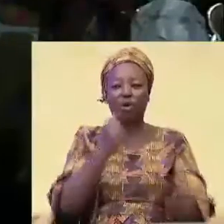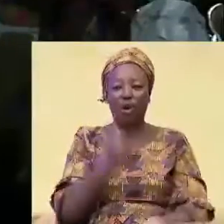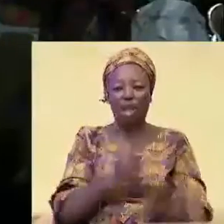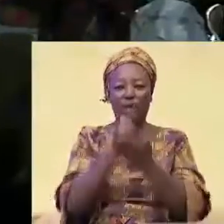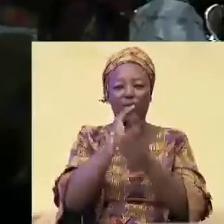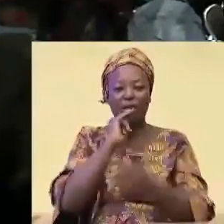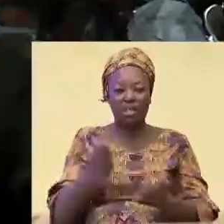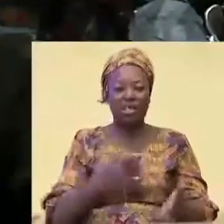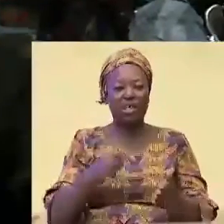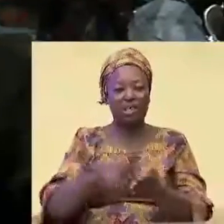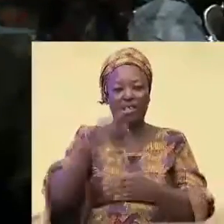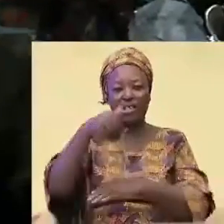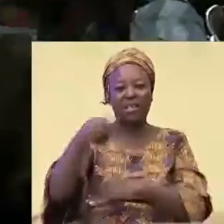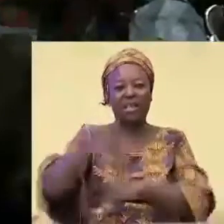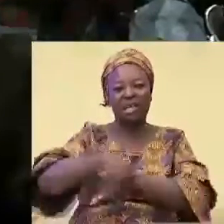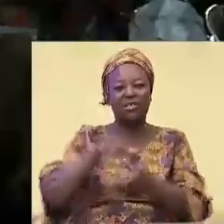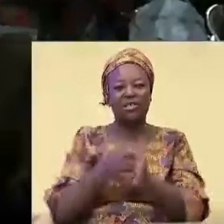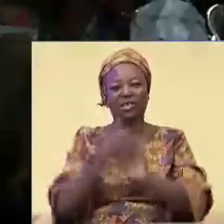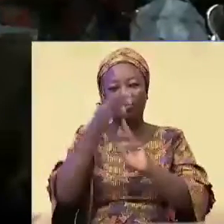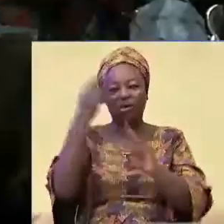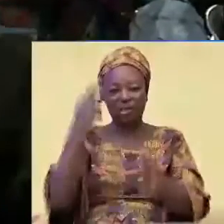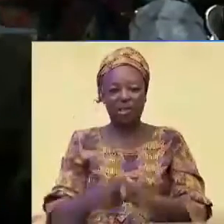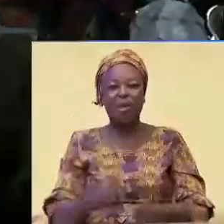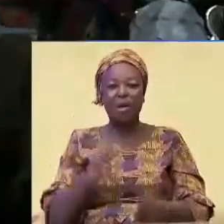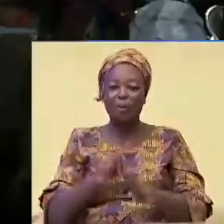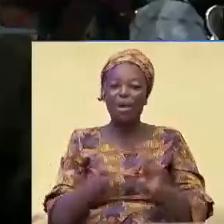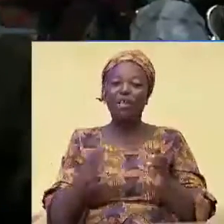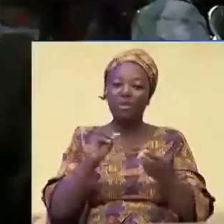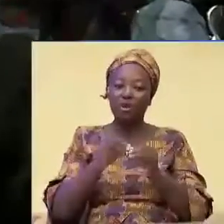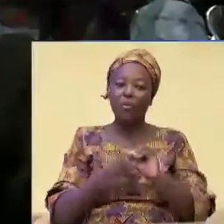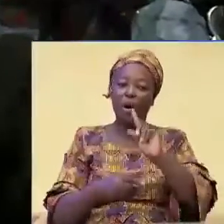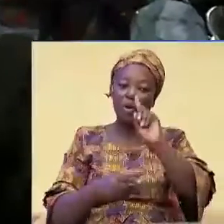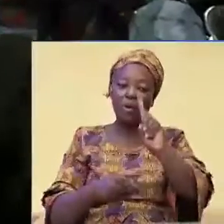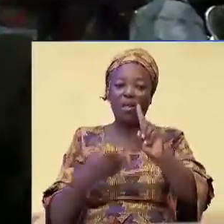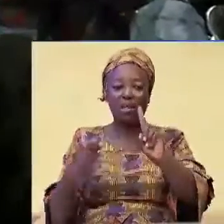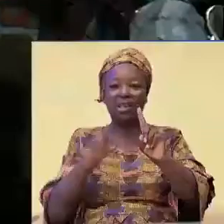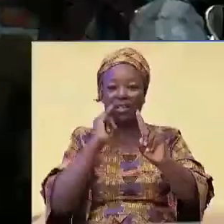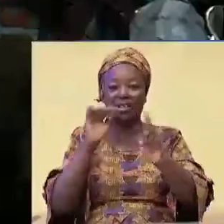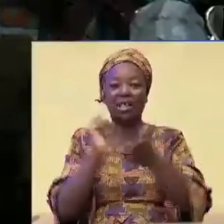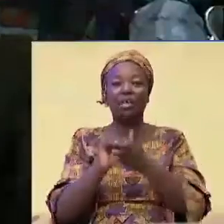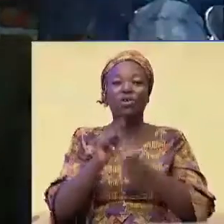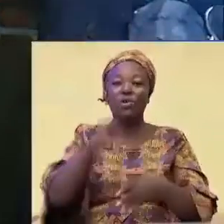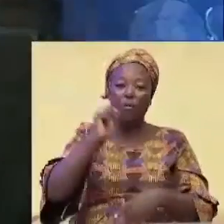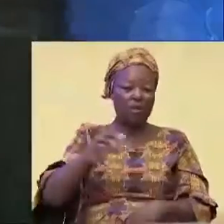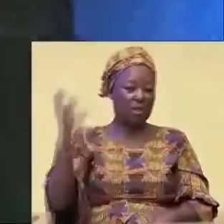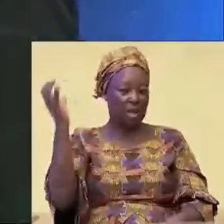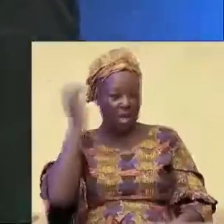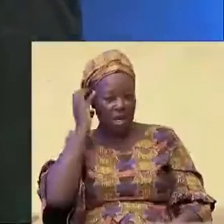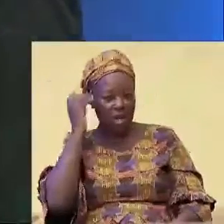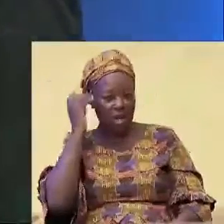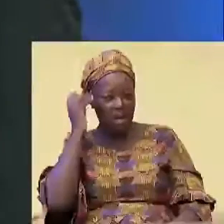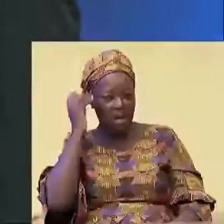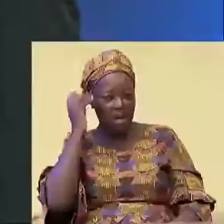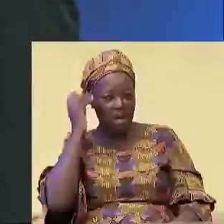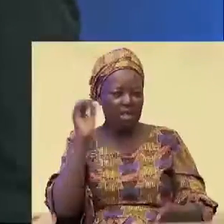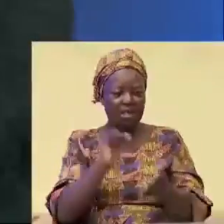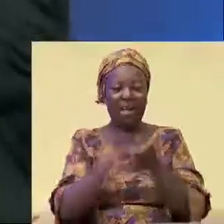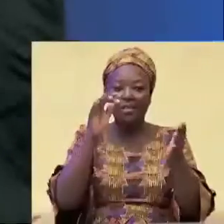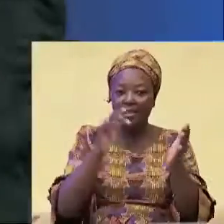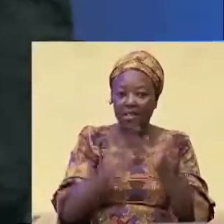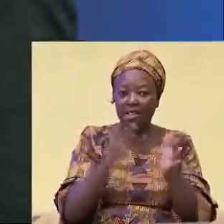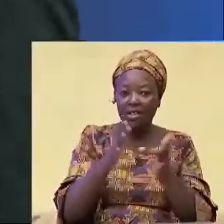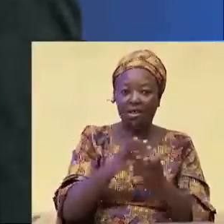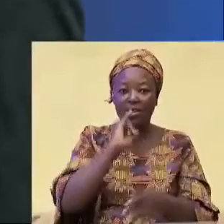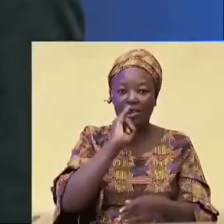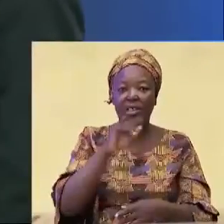God your help is near. The number one thing is that